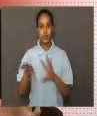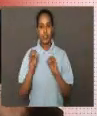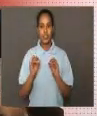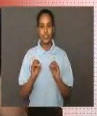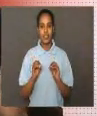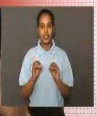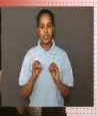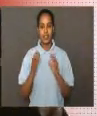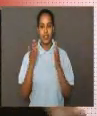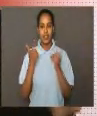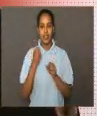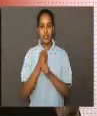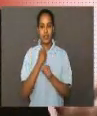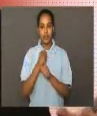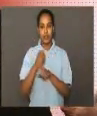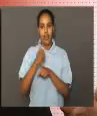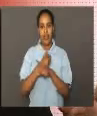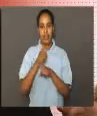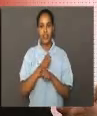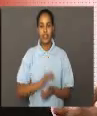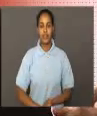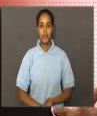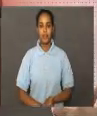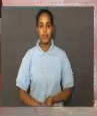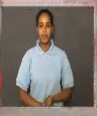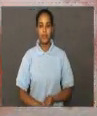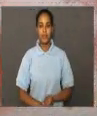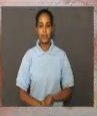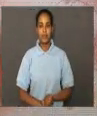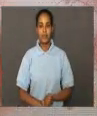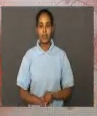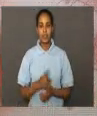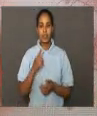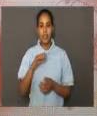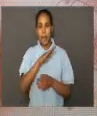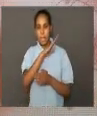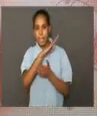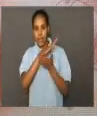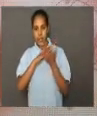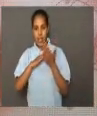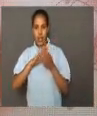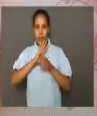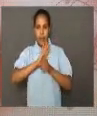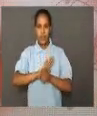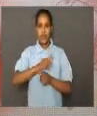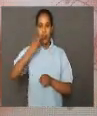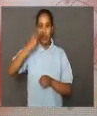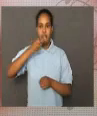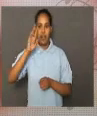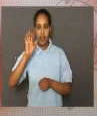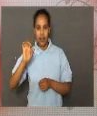Students, let us do an activity. The partial pressure of